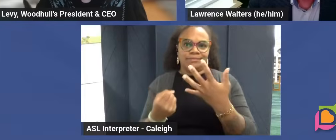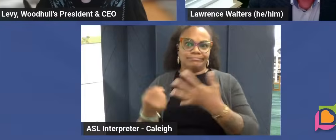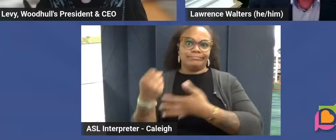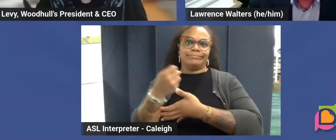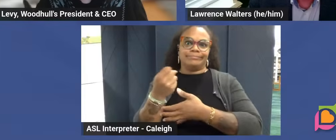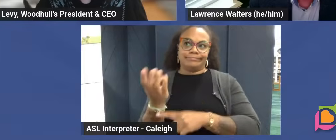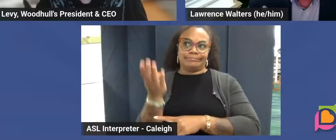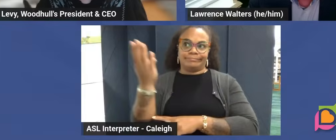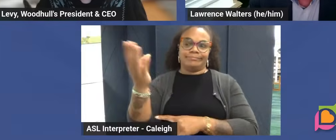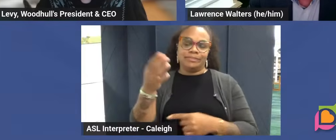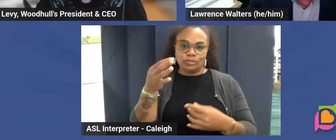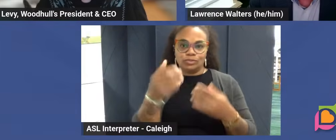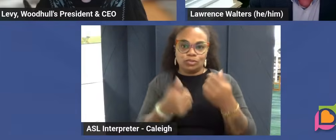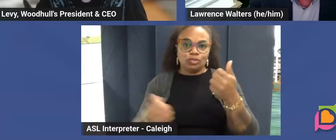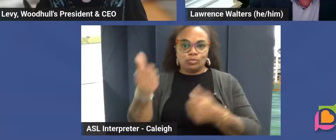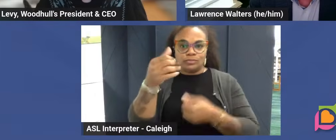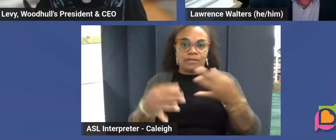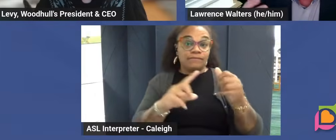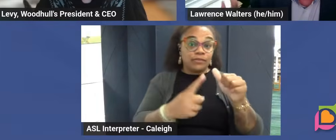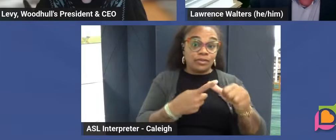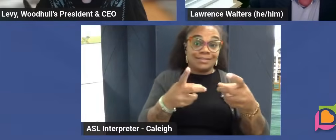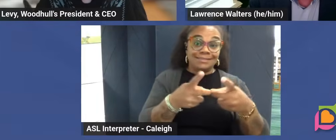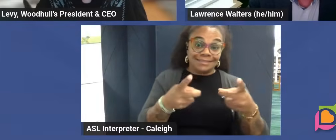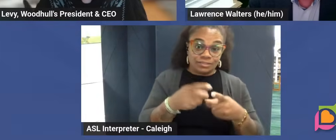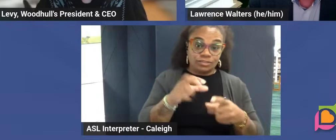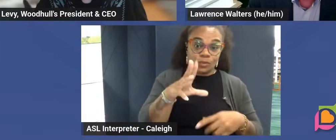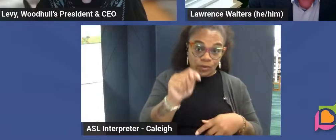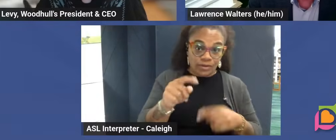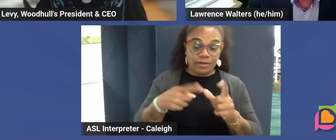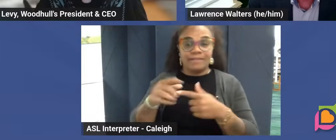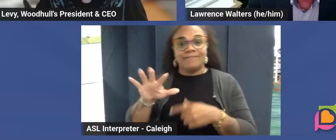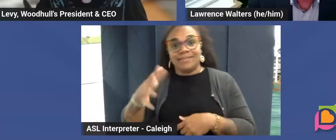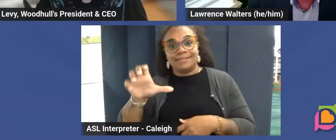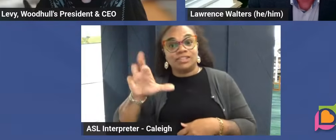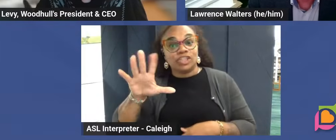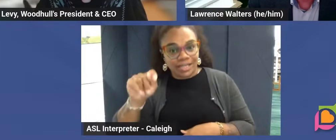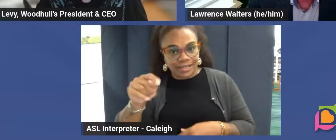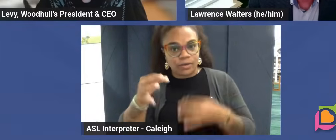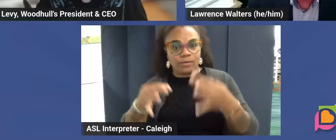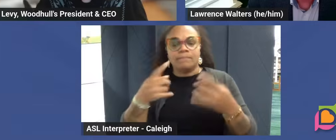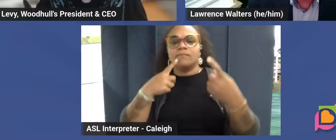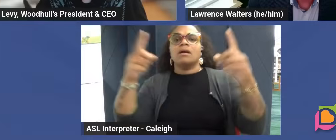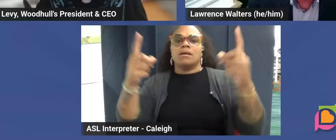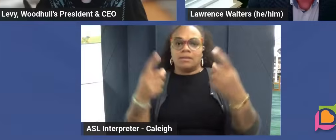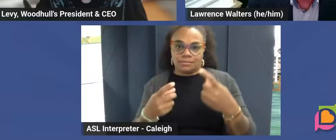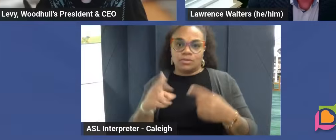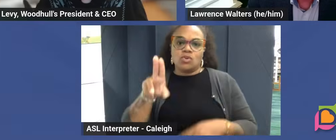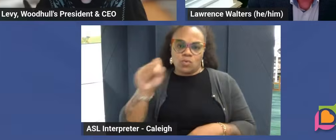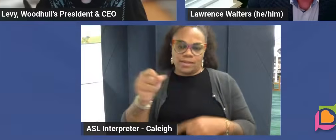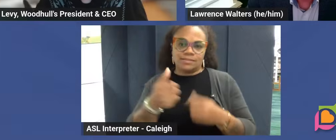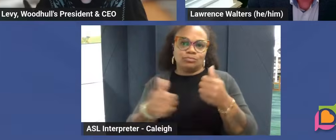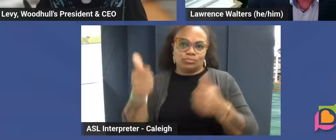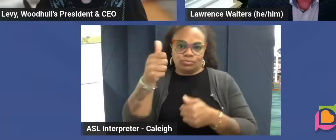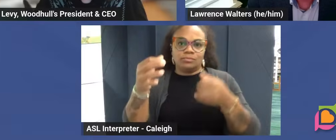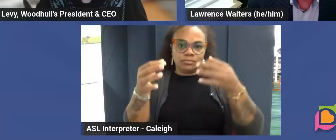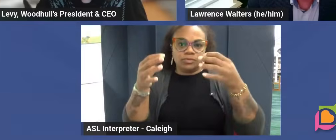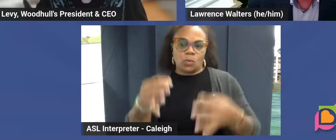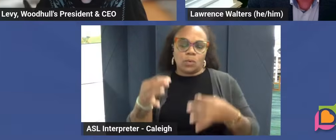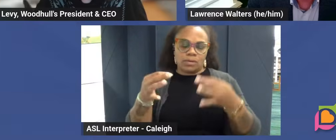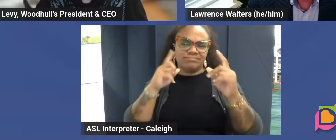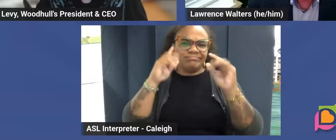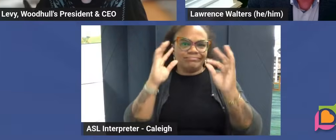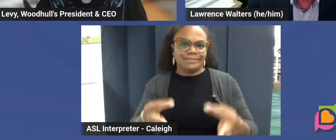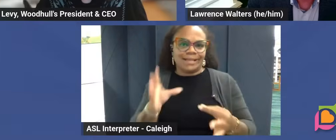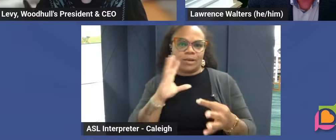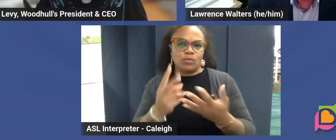from initially the District Court, then the Fifth Circuit Court of Appeal. Finally, the U.S. Supreme Court granted review They only do